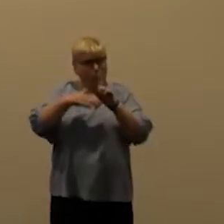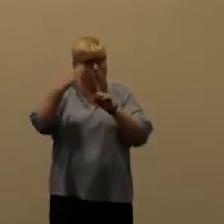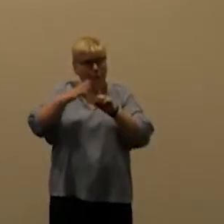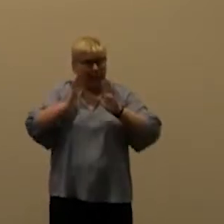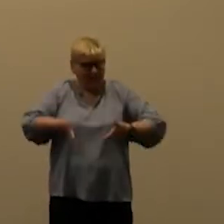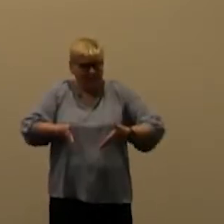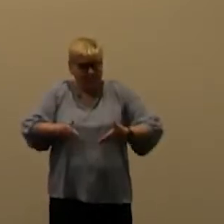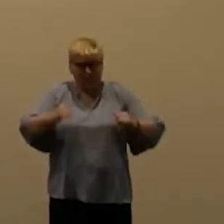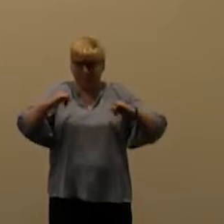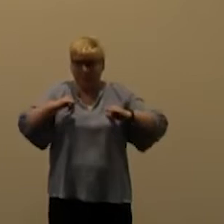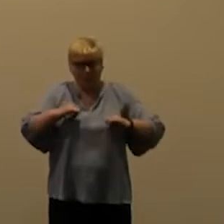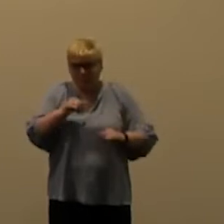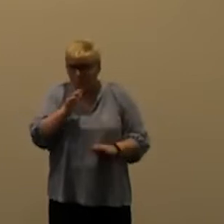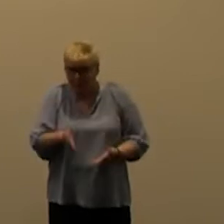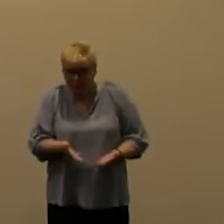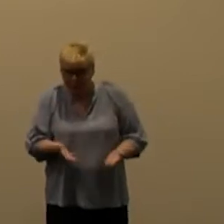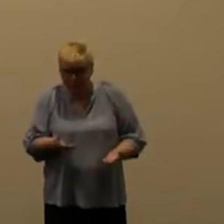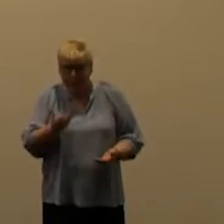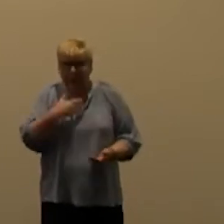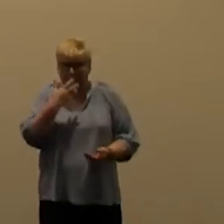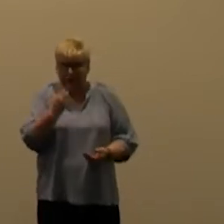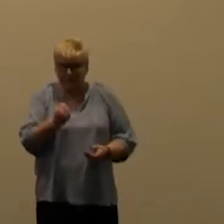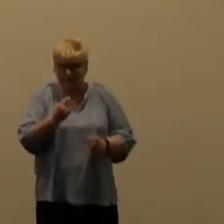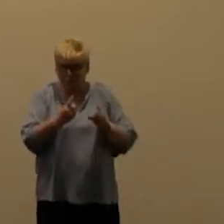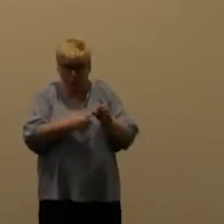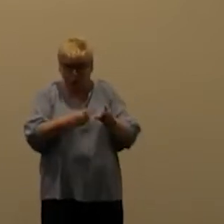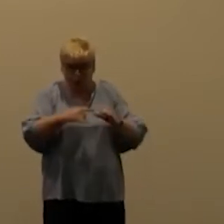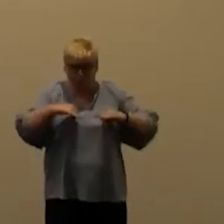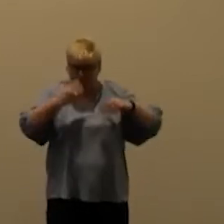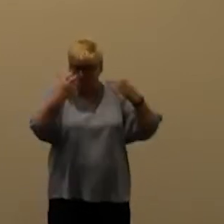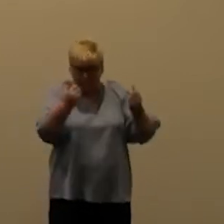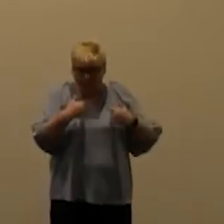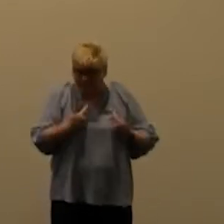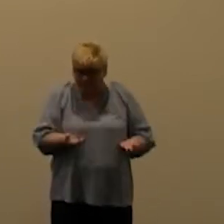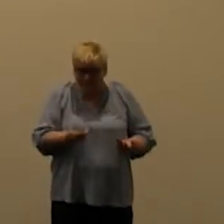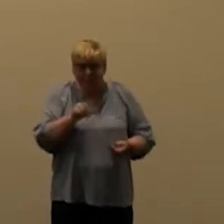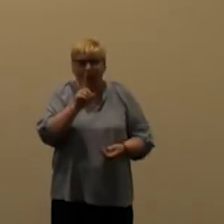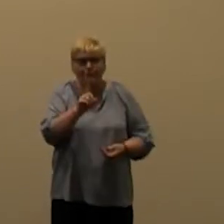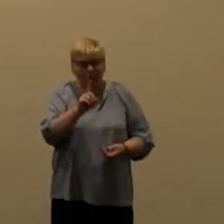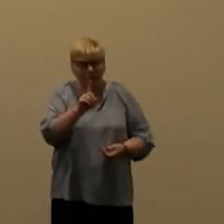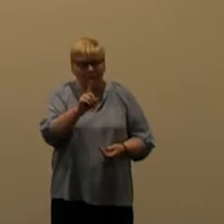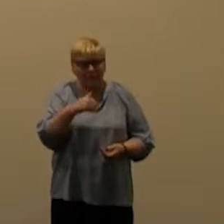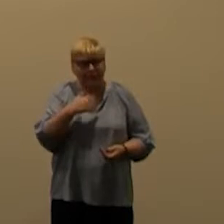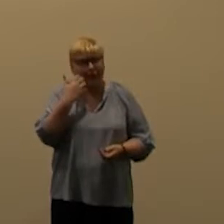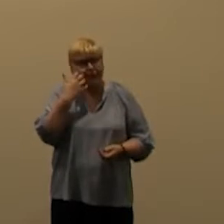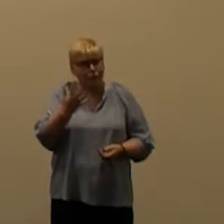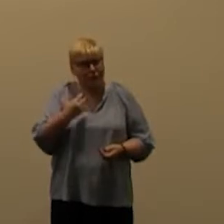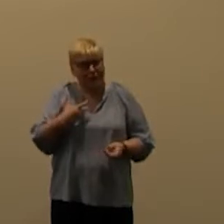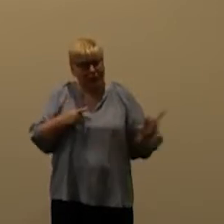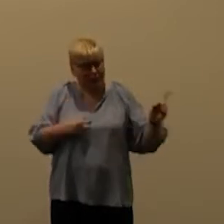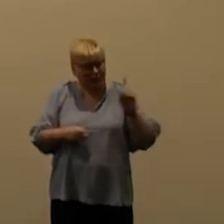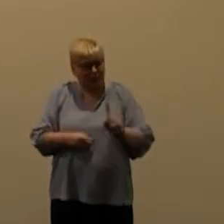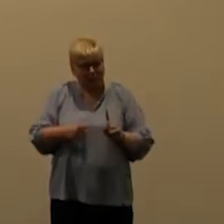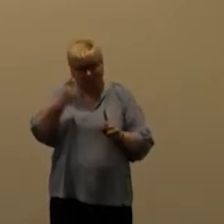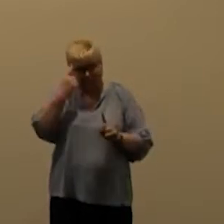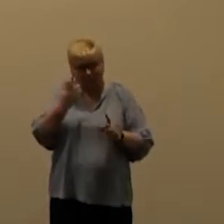tree. I have millennial bosses. However, I do come every day thinking, how can